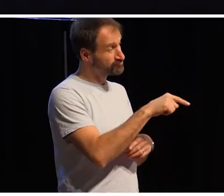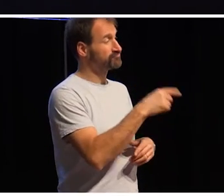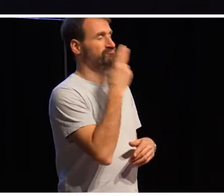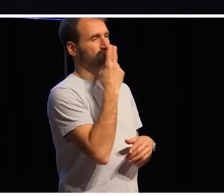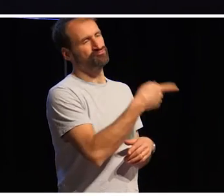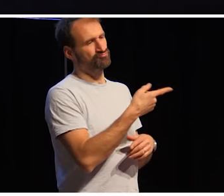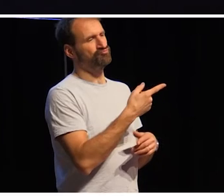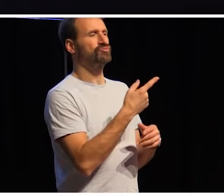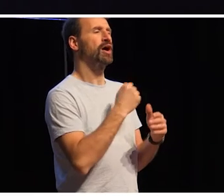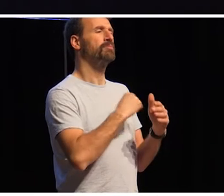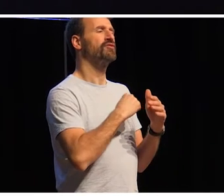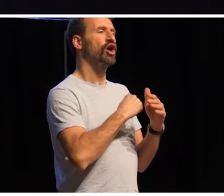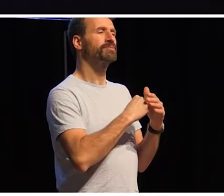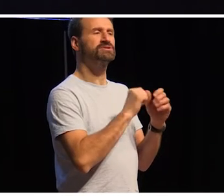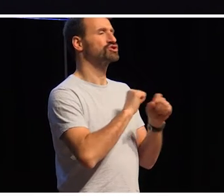performance.